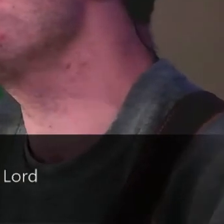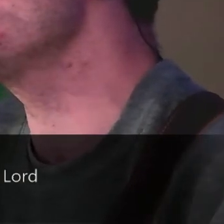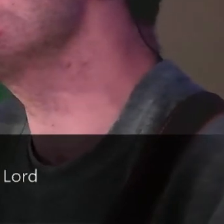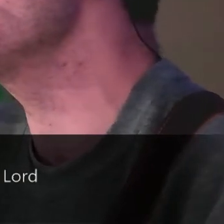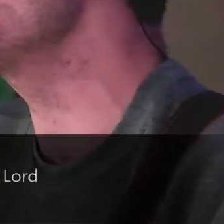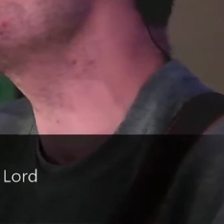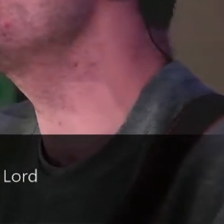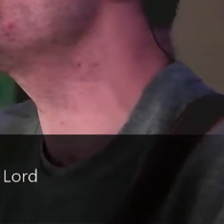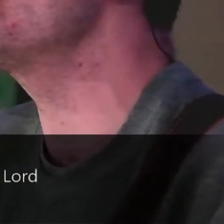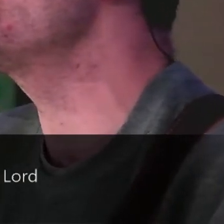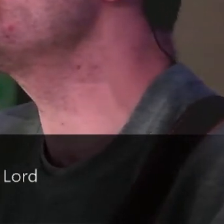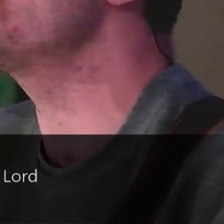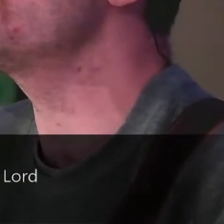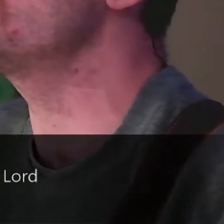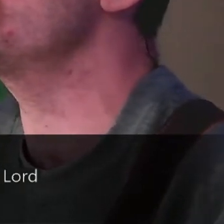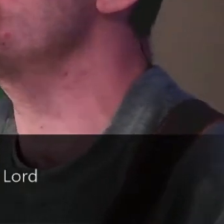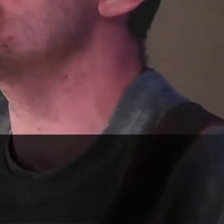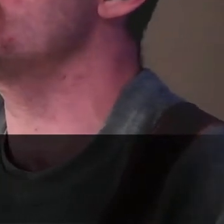Lord.